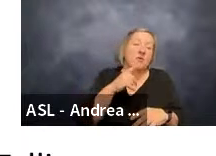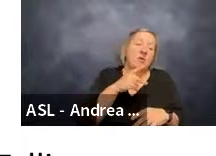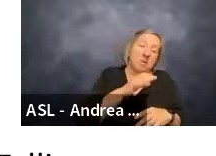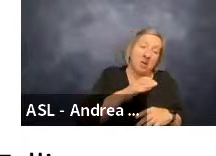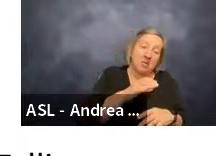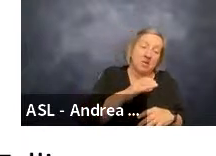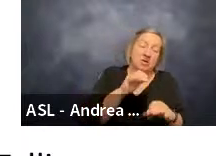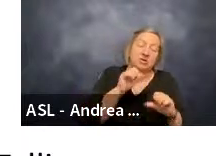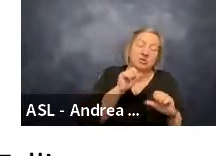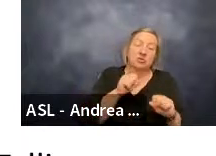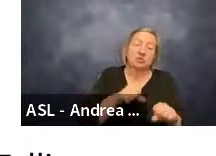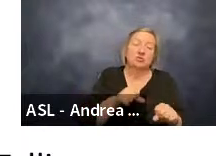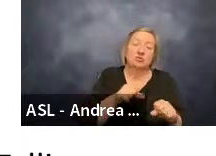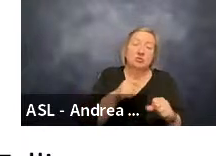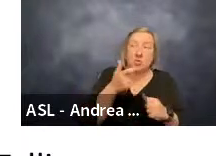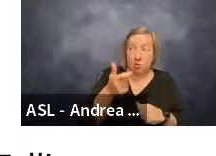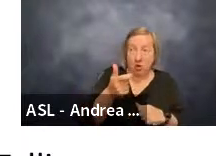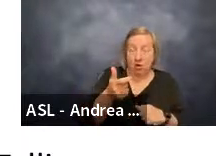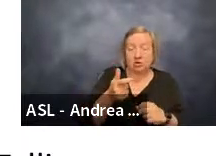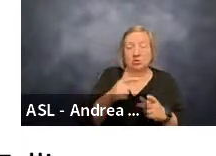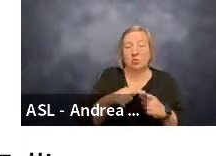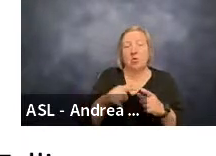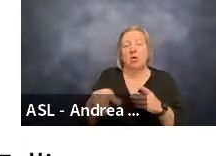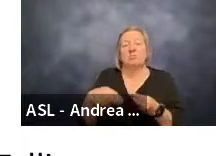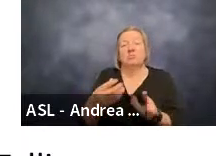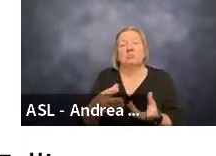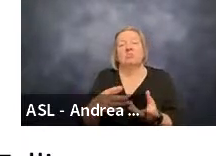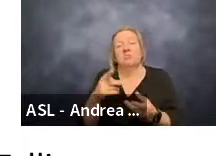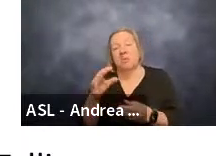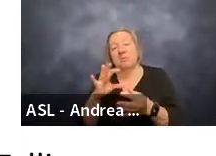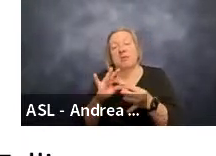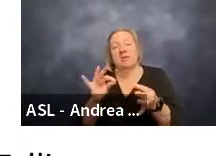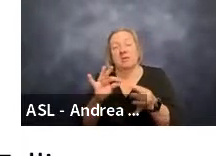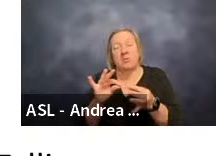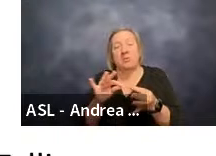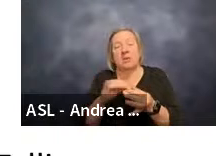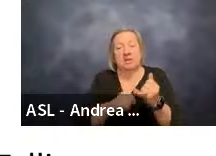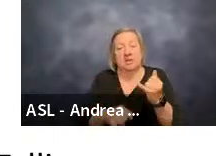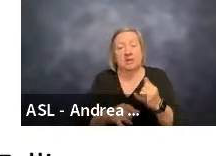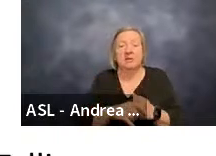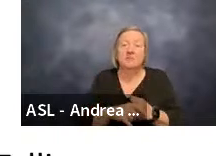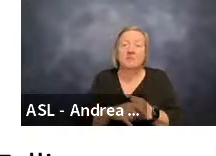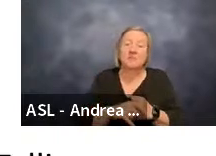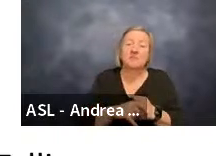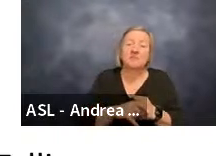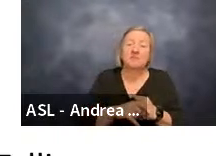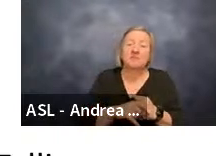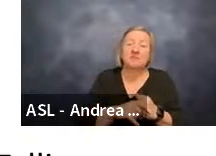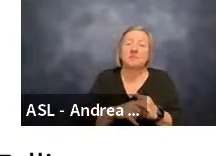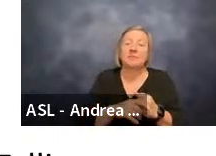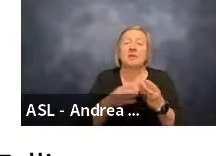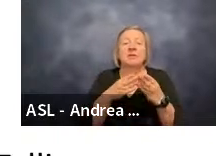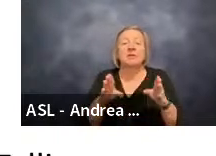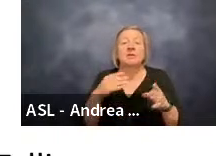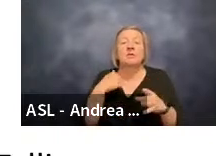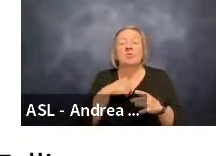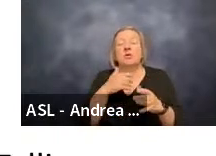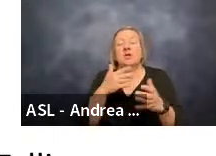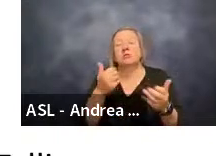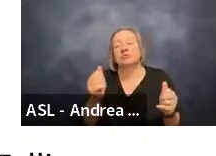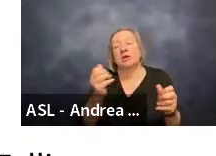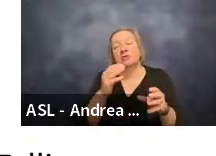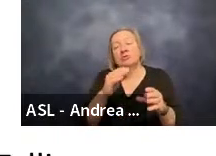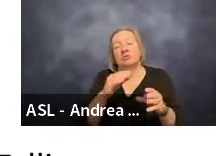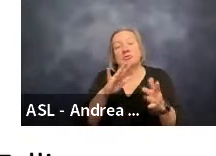to watch as well as to provide public comment on at the end. Overall, we're seeking to reach both the